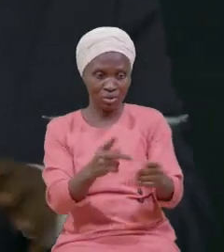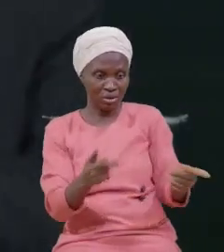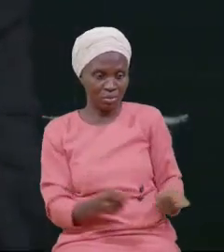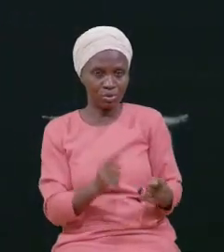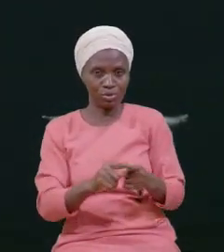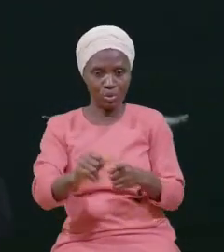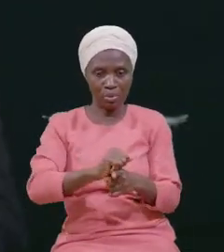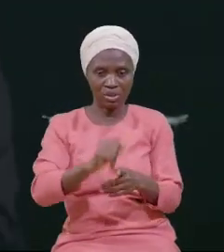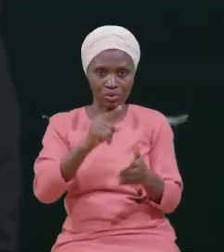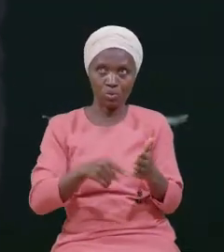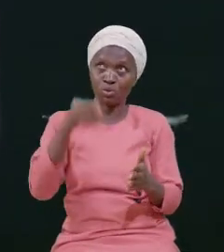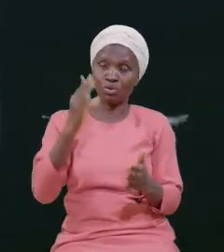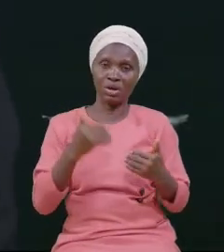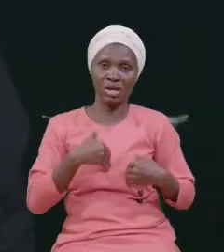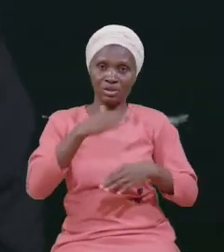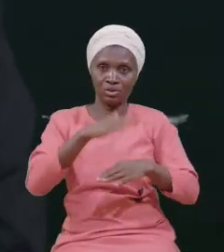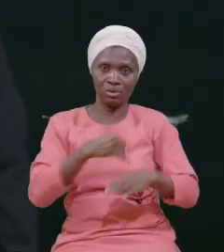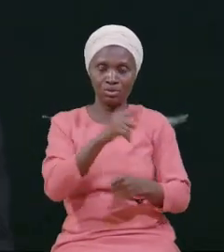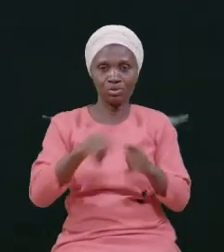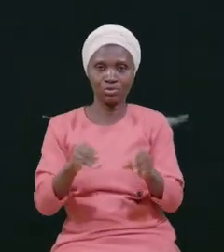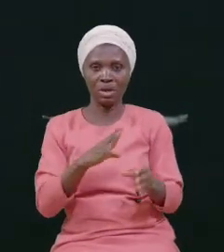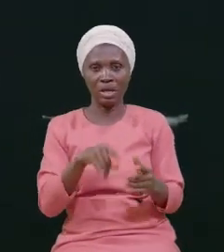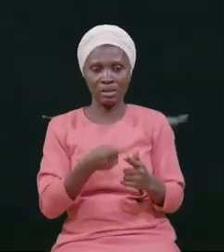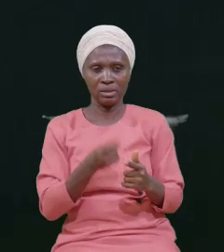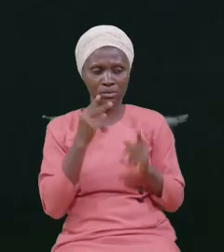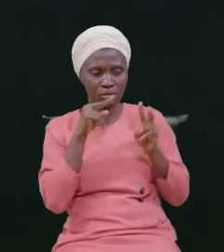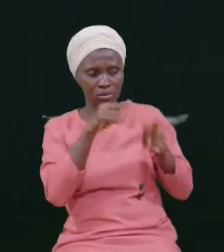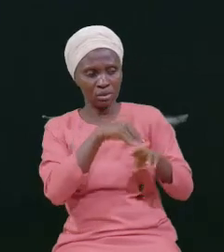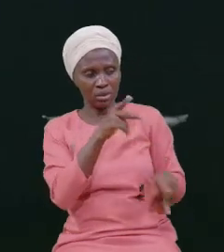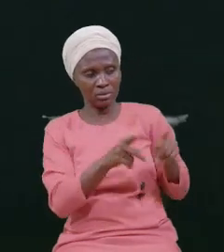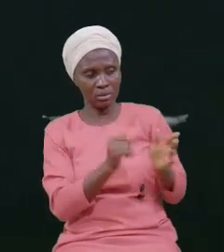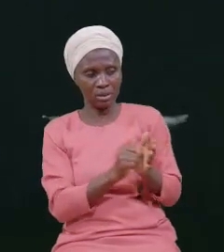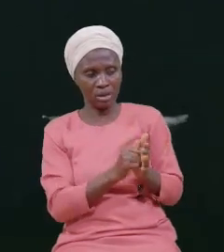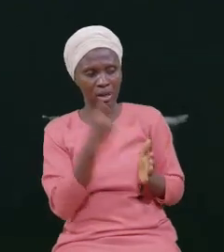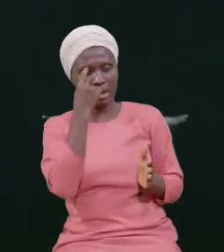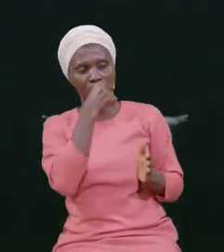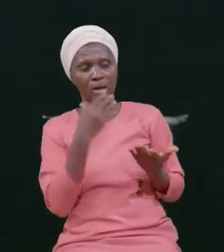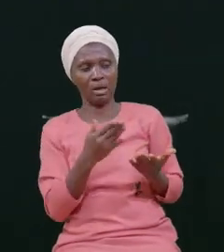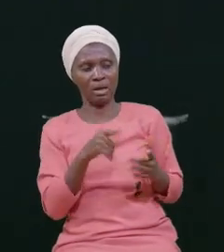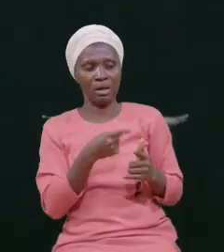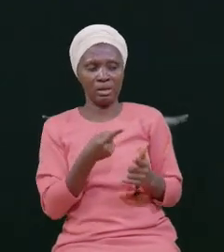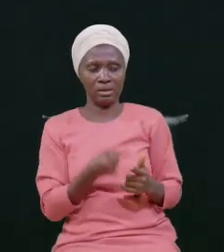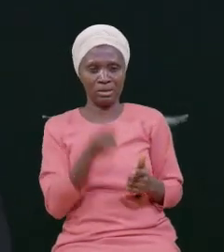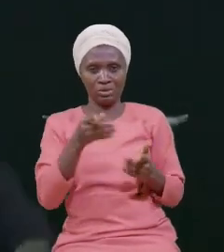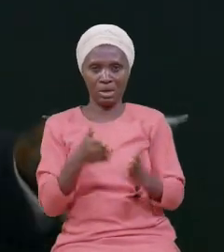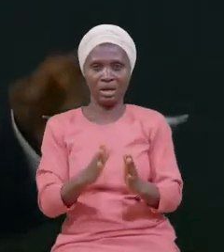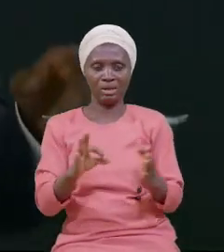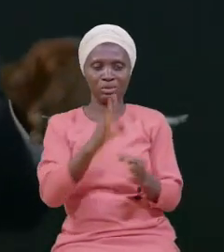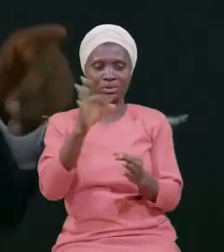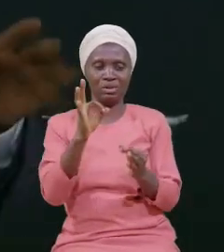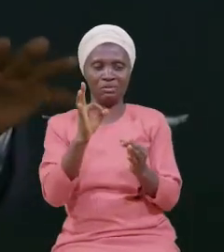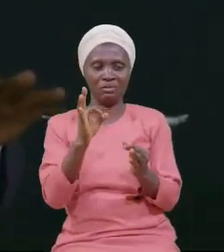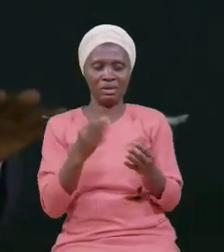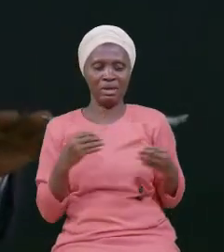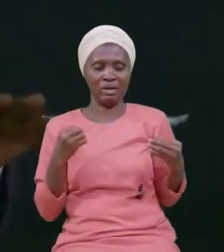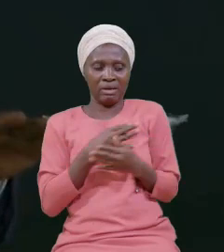look at the people, they're always there. And they come with the spirit of bondage, of fear. Then you are afraid, you are not able